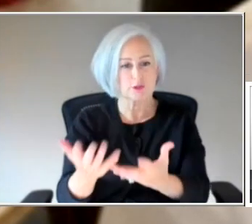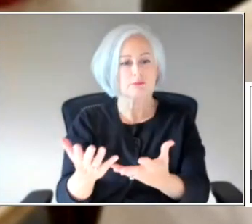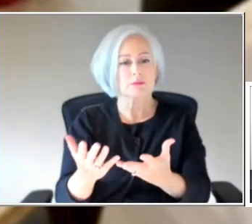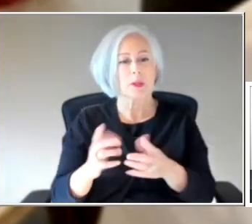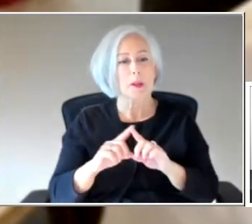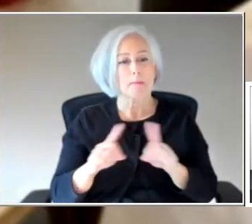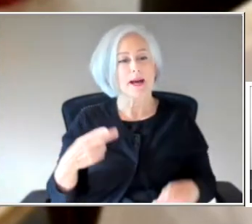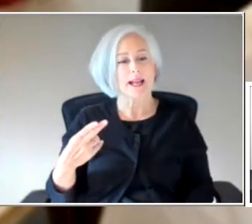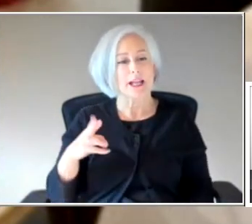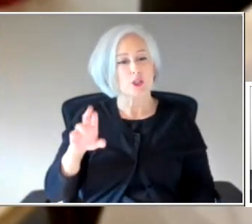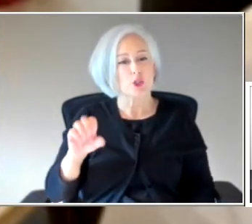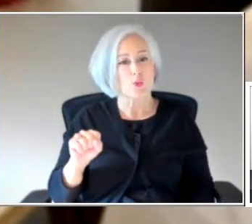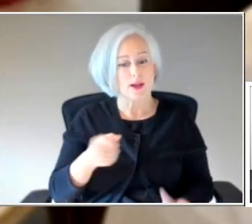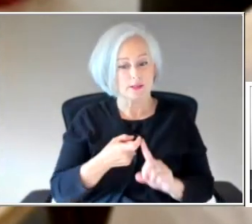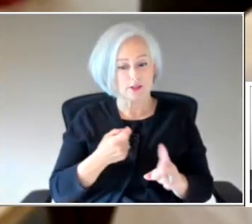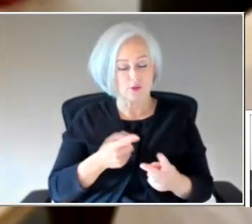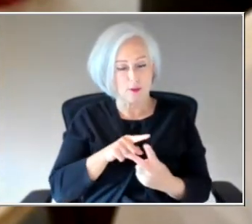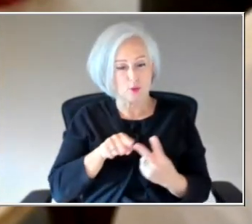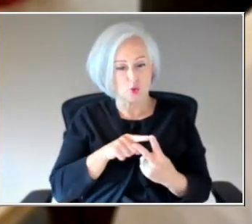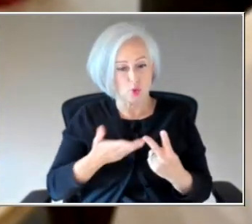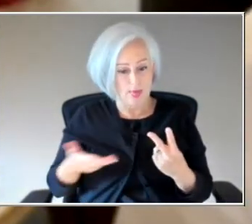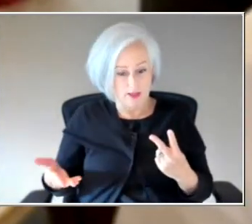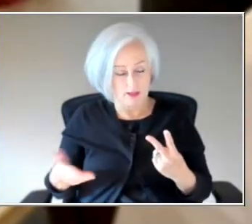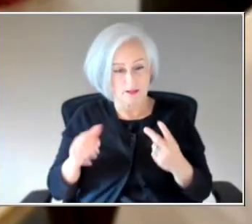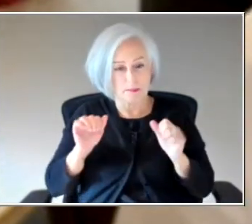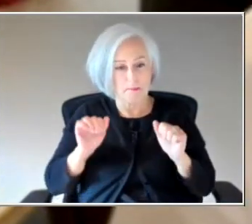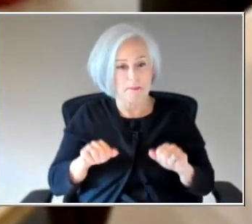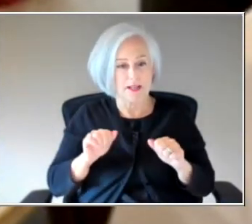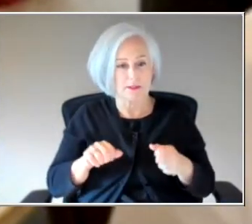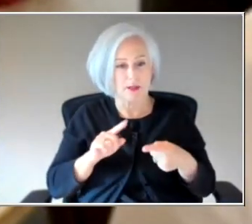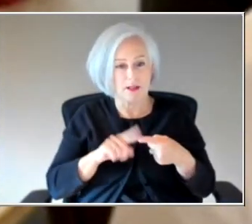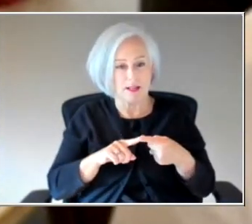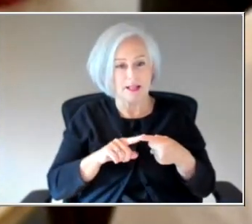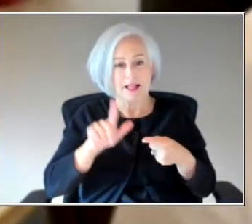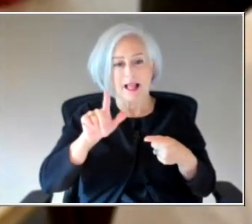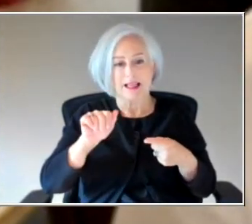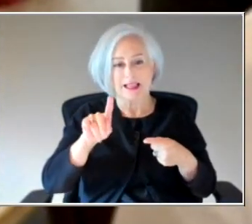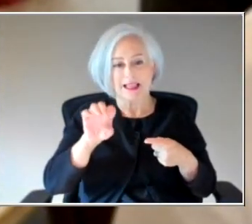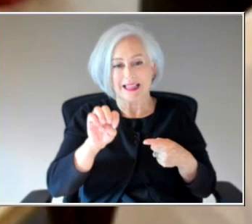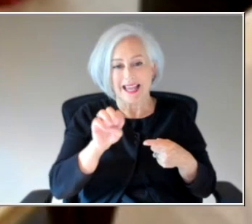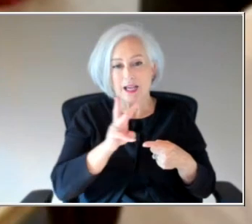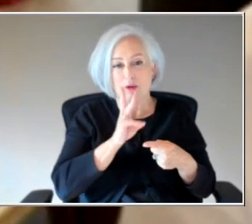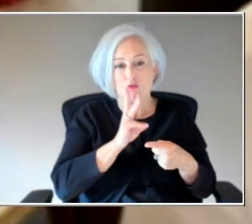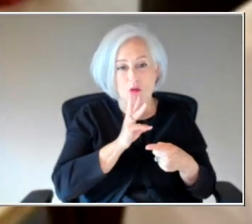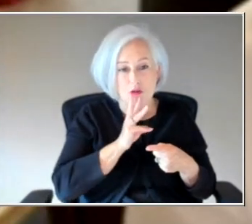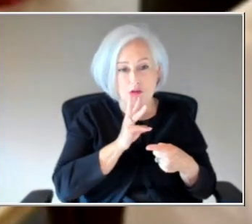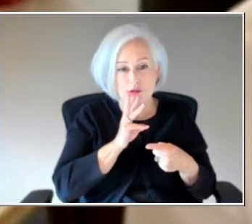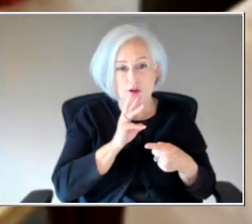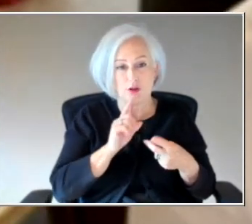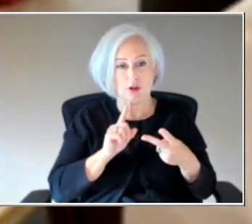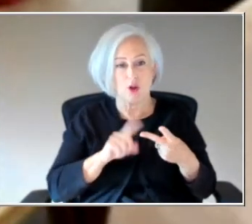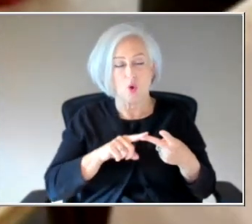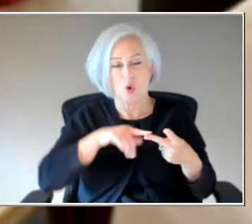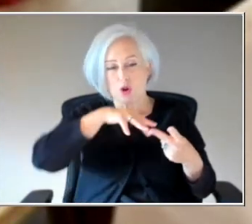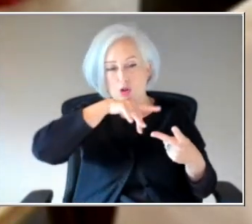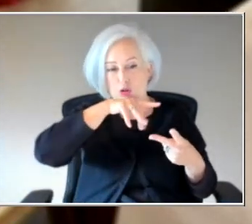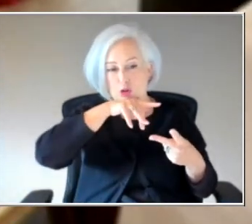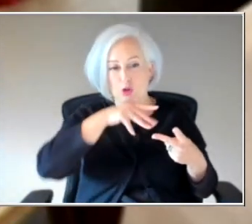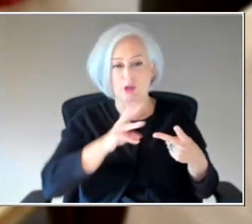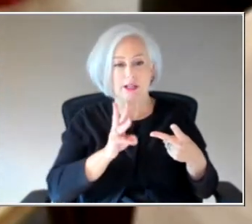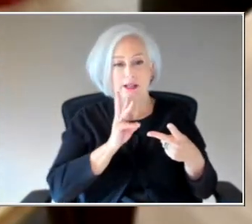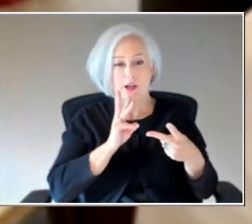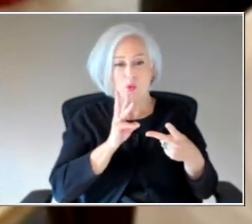said HUS comes from two things. It can either come from lake water or like dirty water in that type